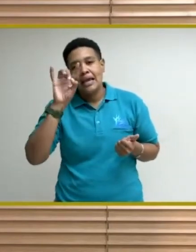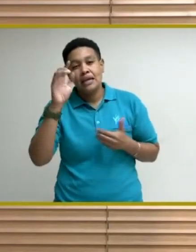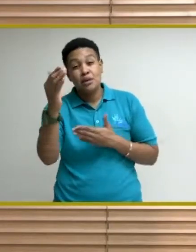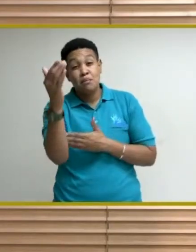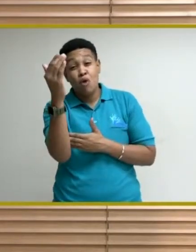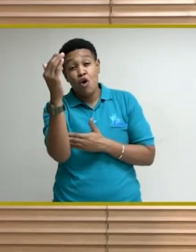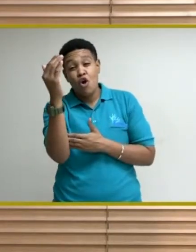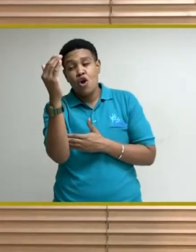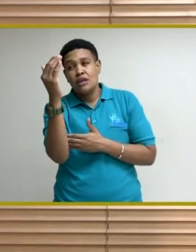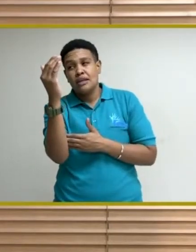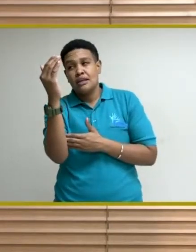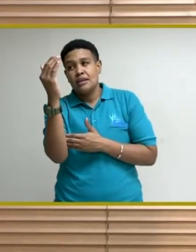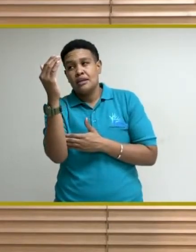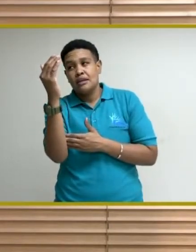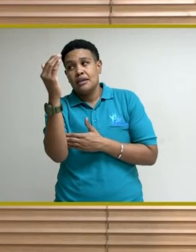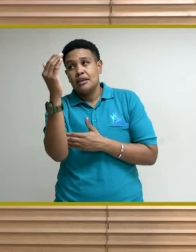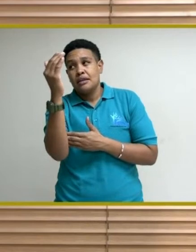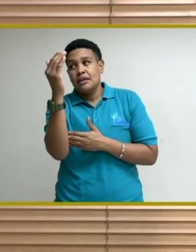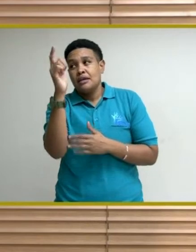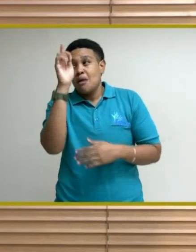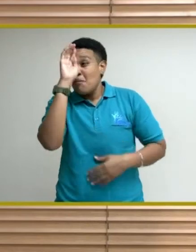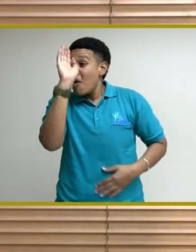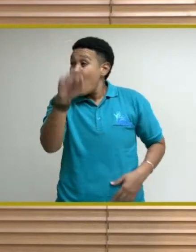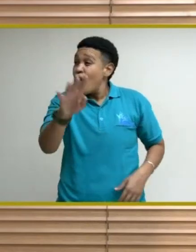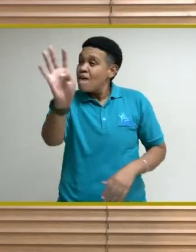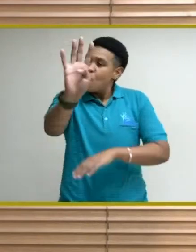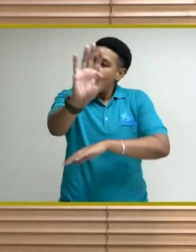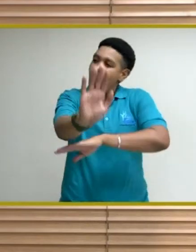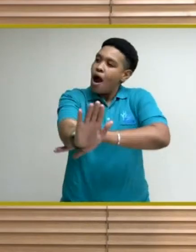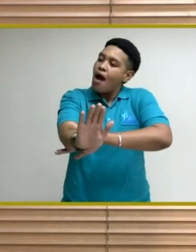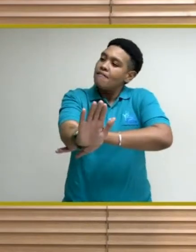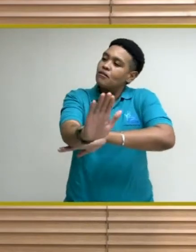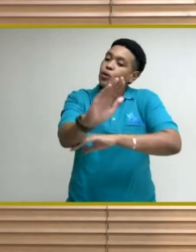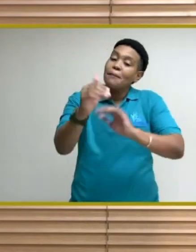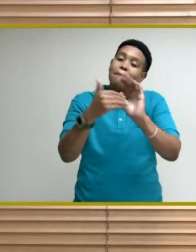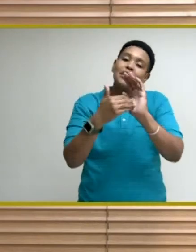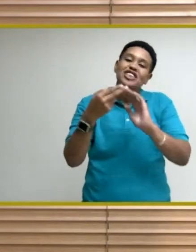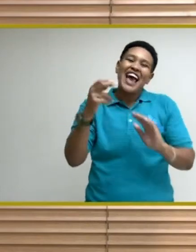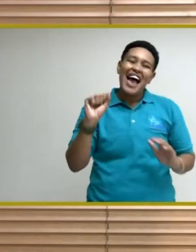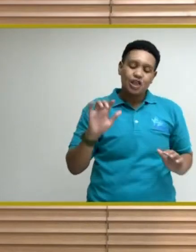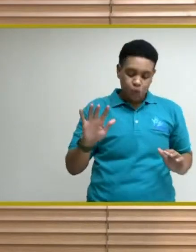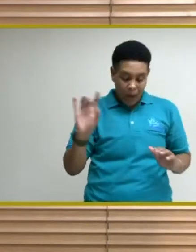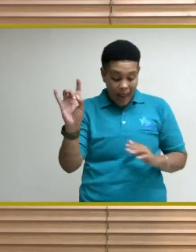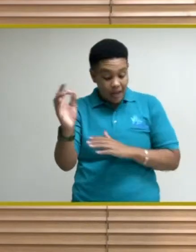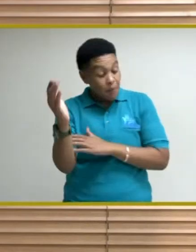a.m. to 4 p.m. That's at the Manchester High School.